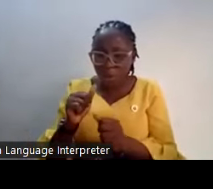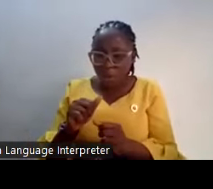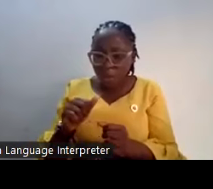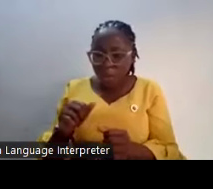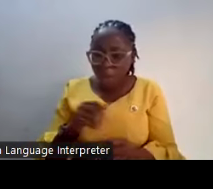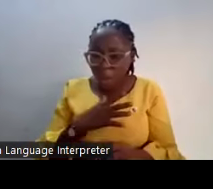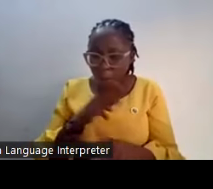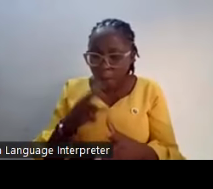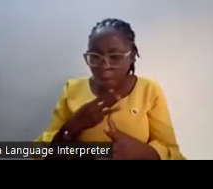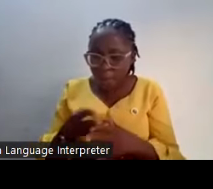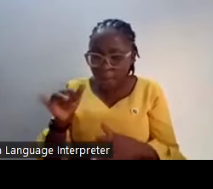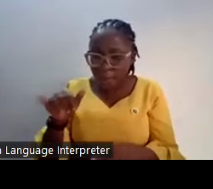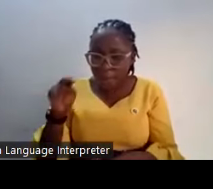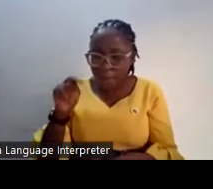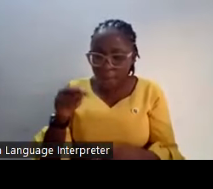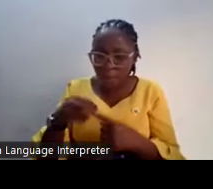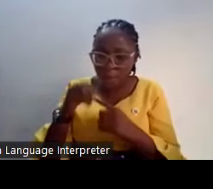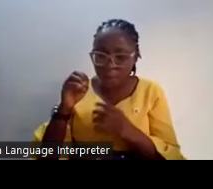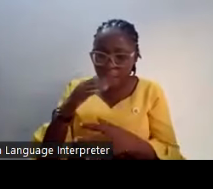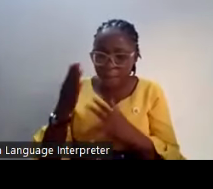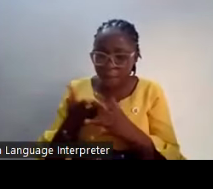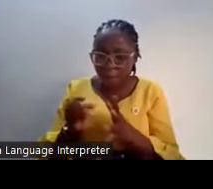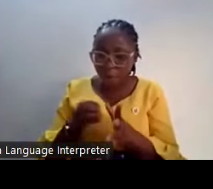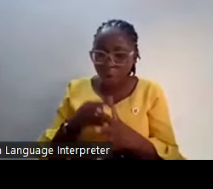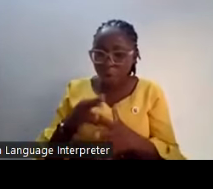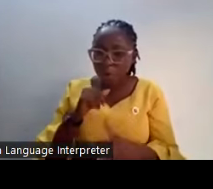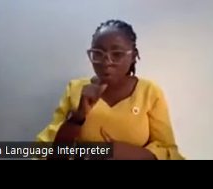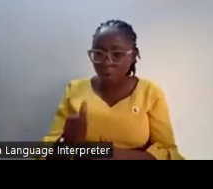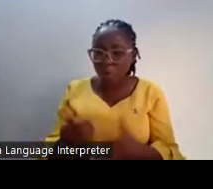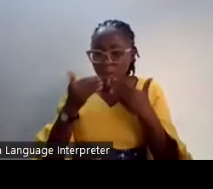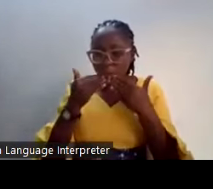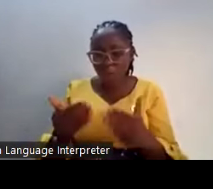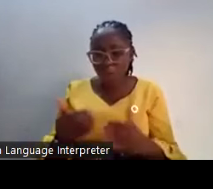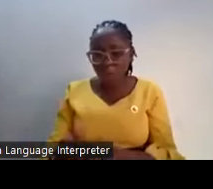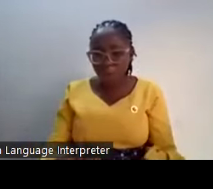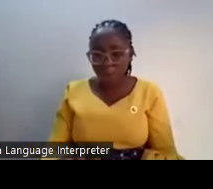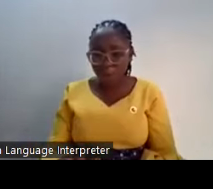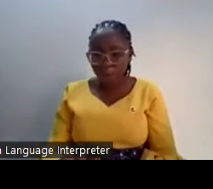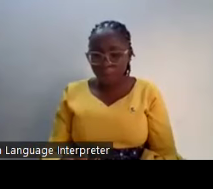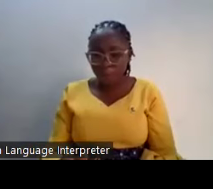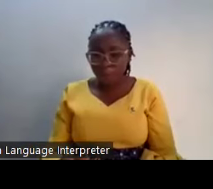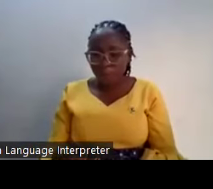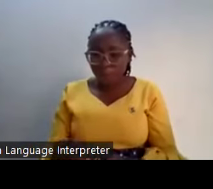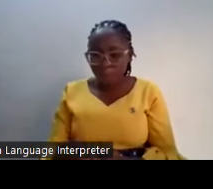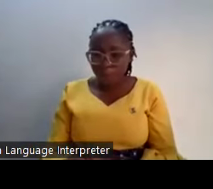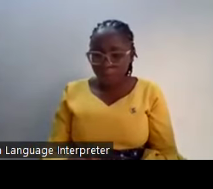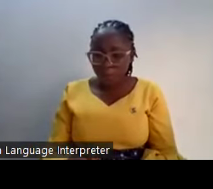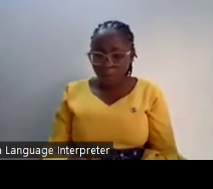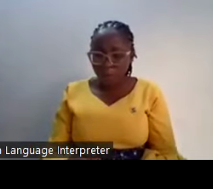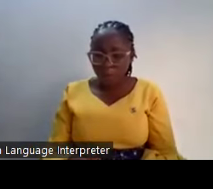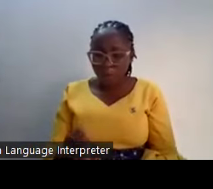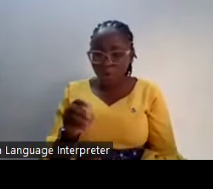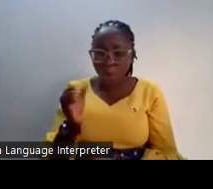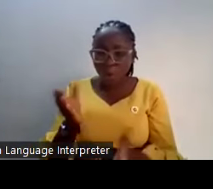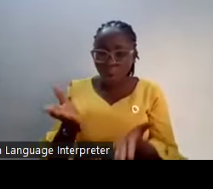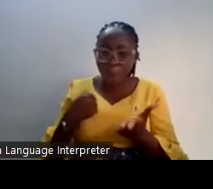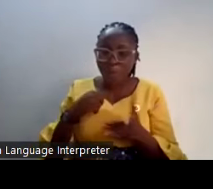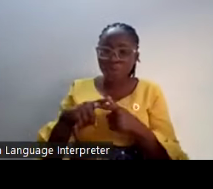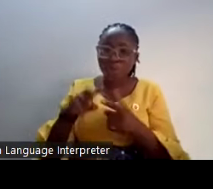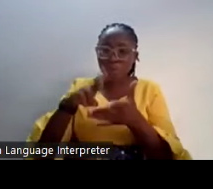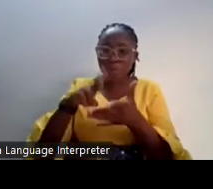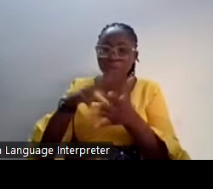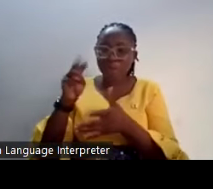because some of us don't have as simple names as Grace's. I know. Or do you want me to read them out to you? Or do you want to read them